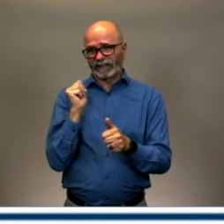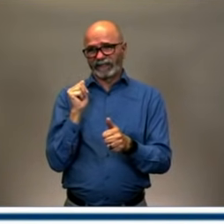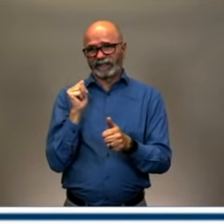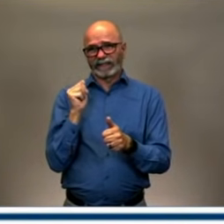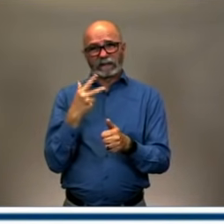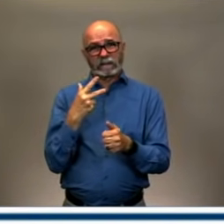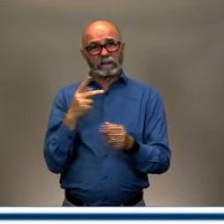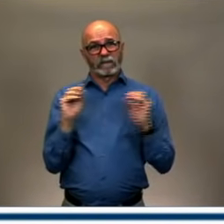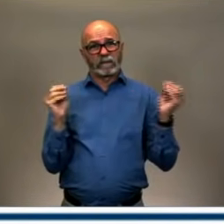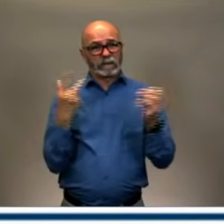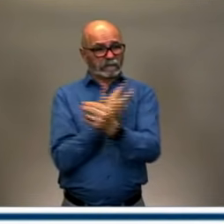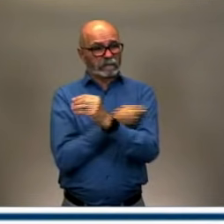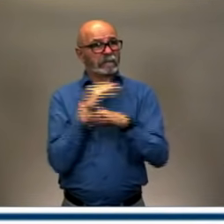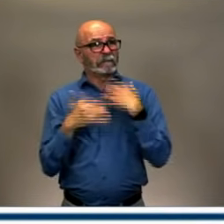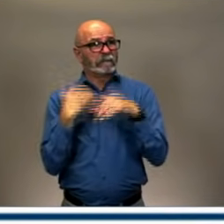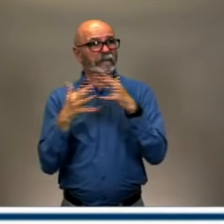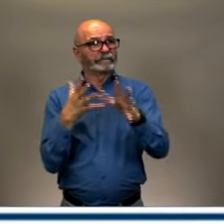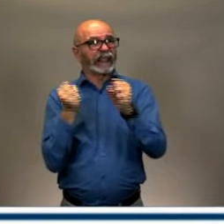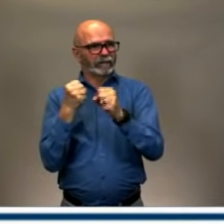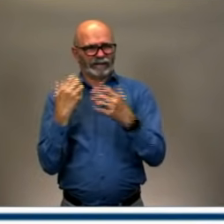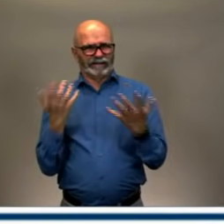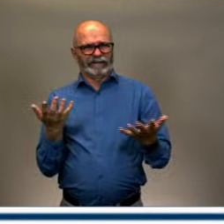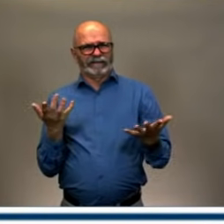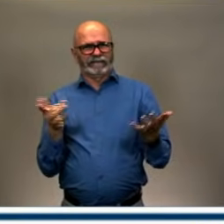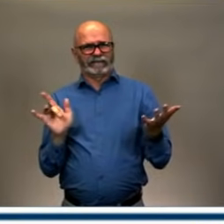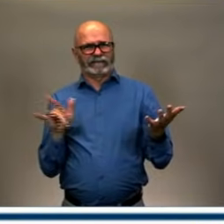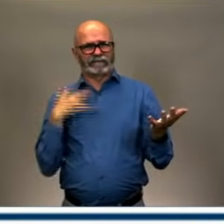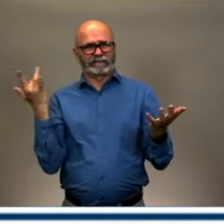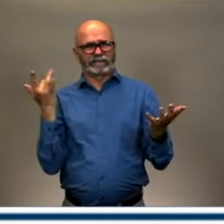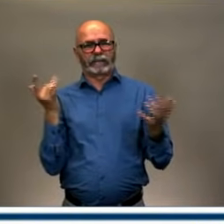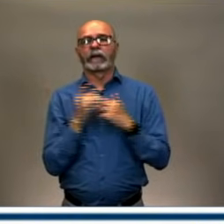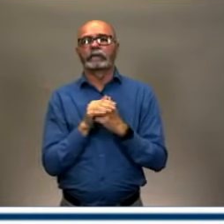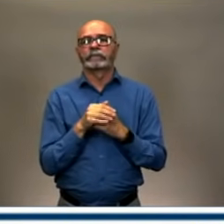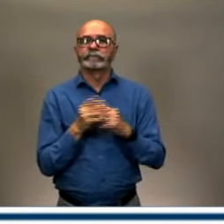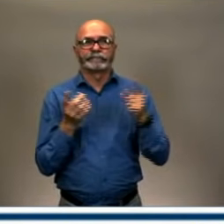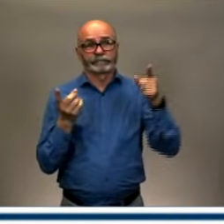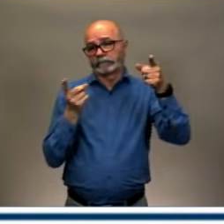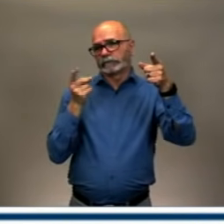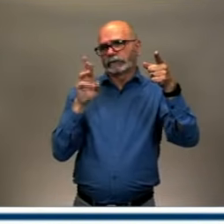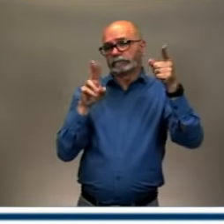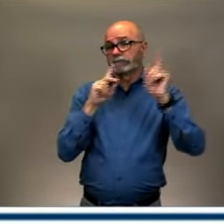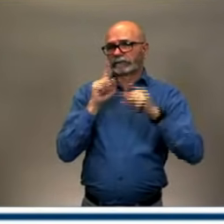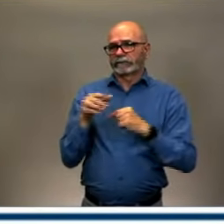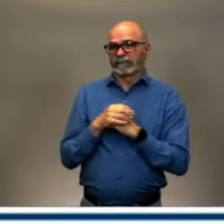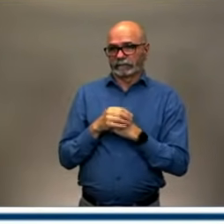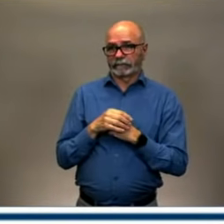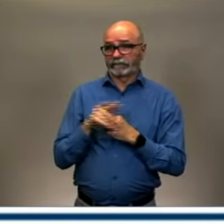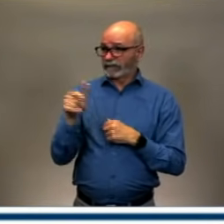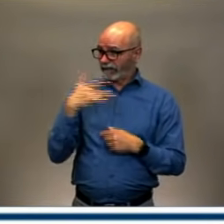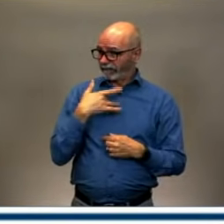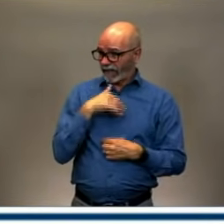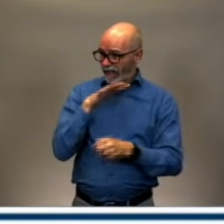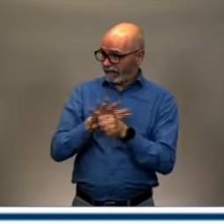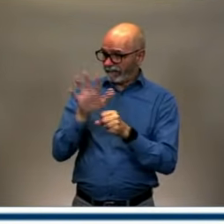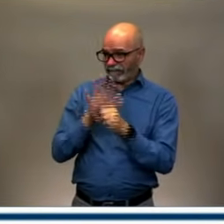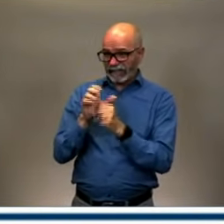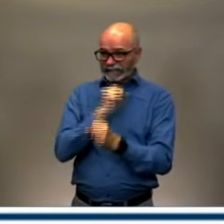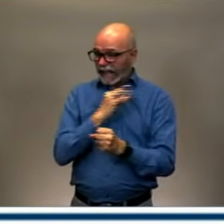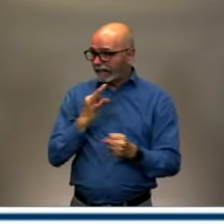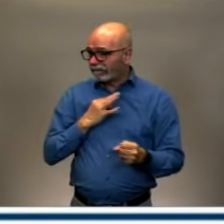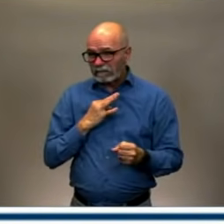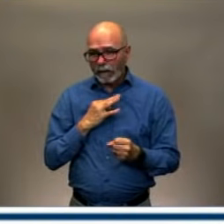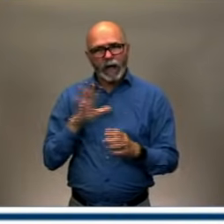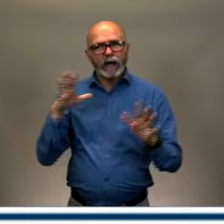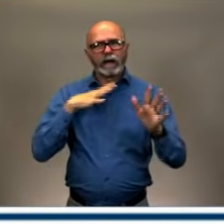be. No, staffing is not an issue. We have the people we need to deliver the amounts of vaccine we're getting